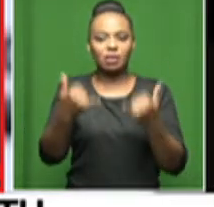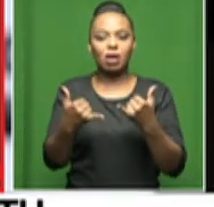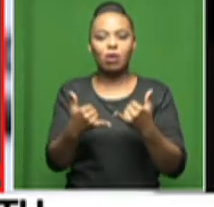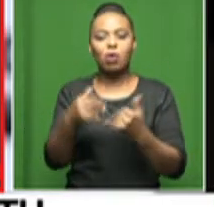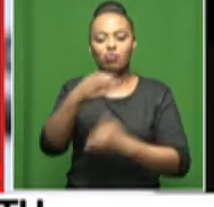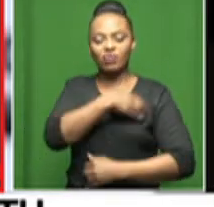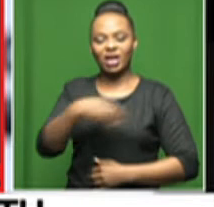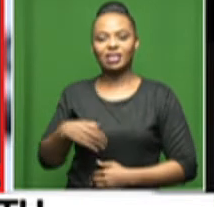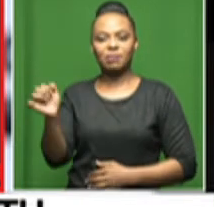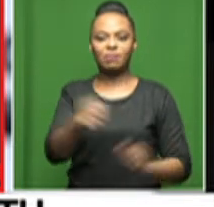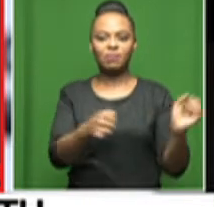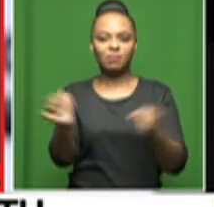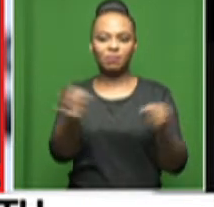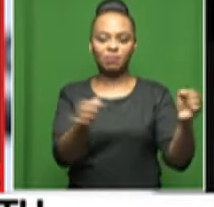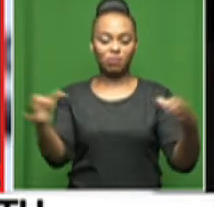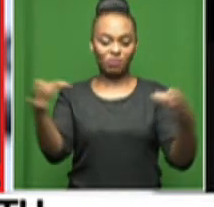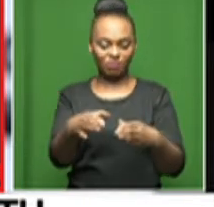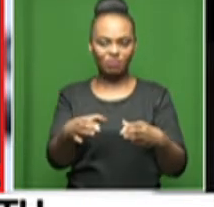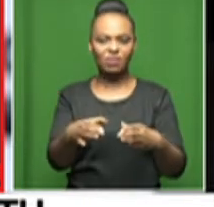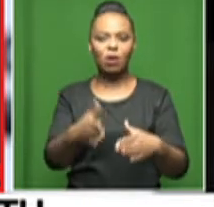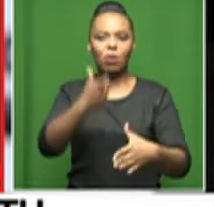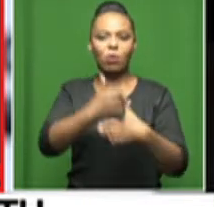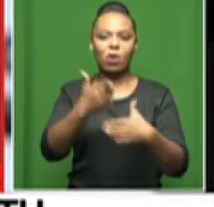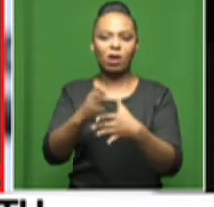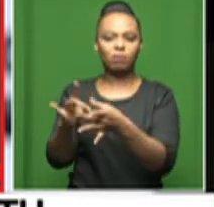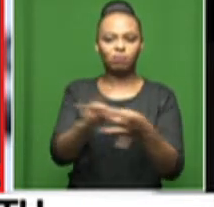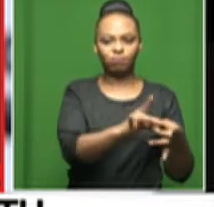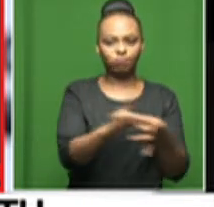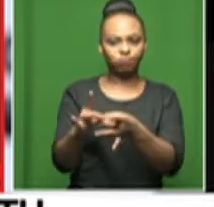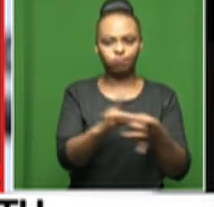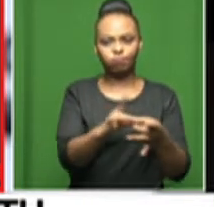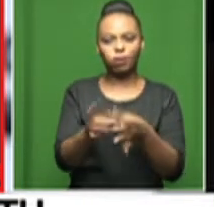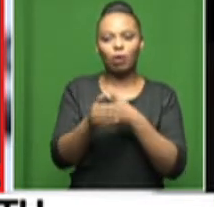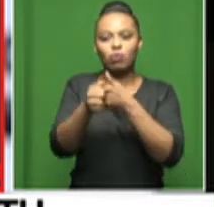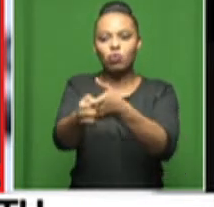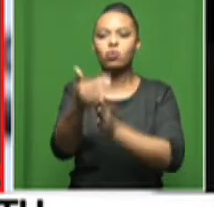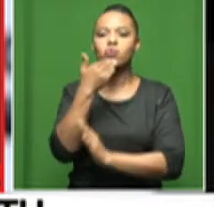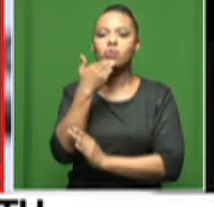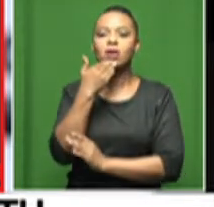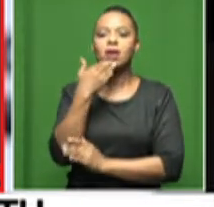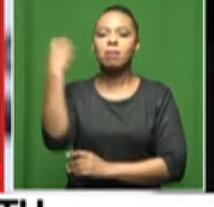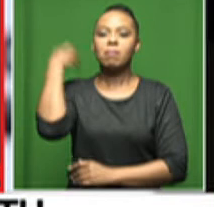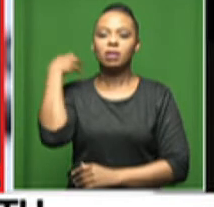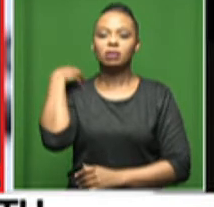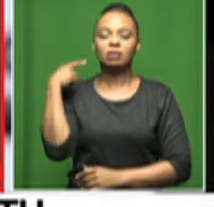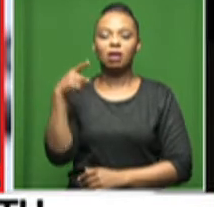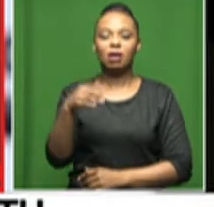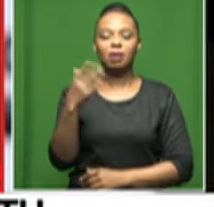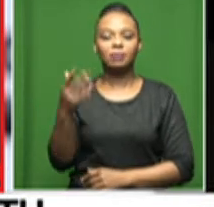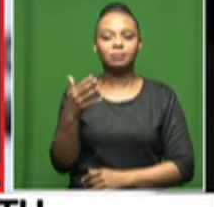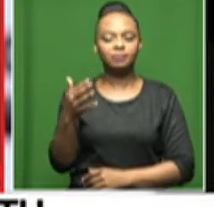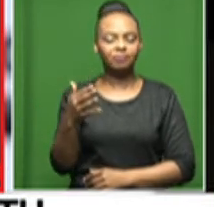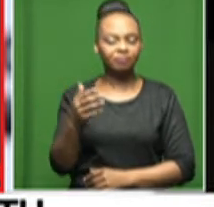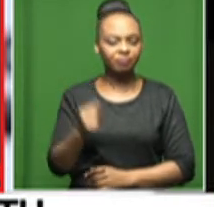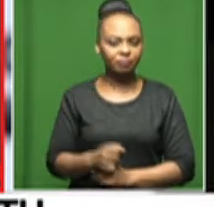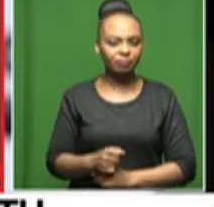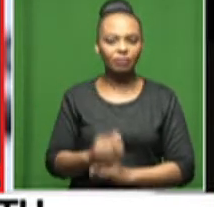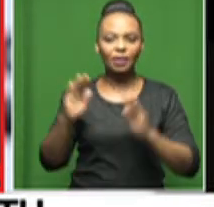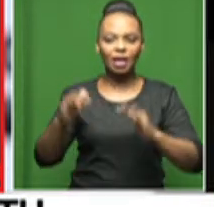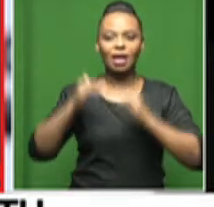appointed, there is a stream, work stream that is being led by Minister for